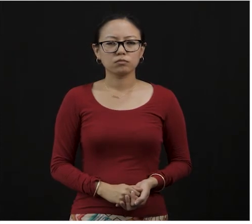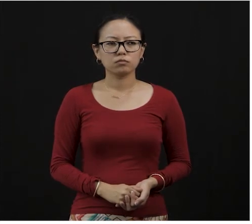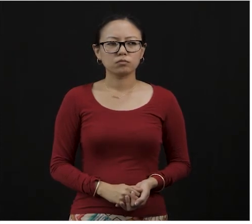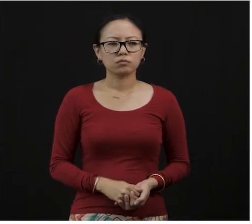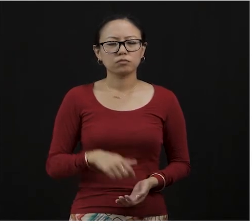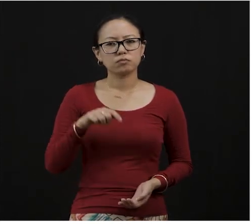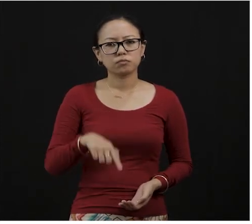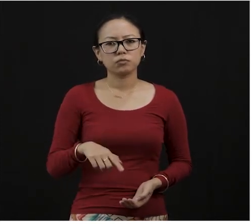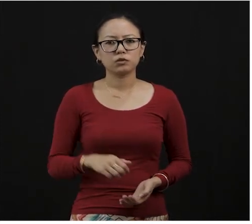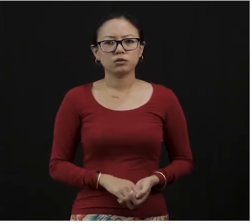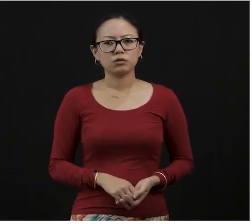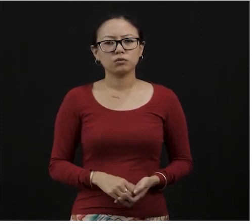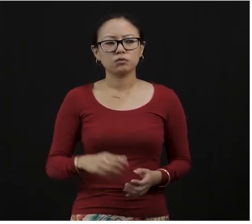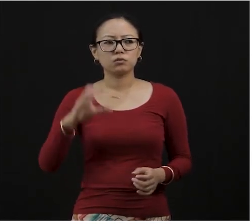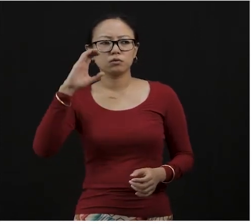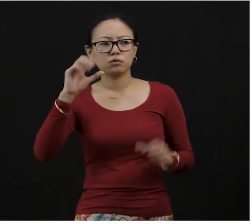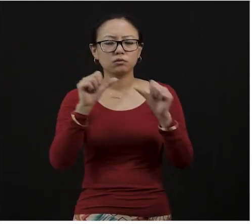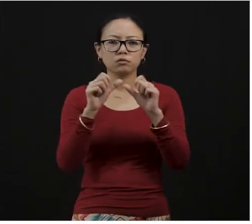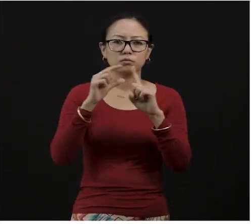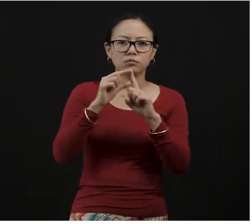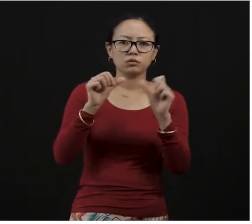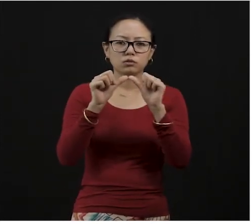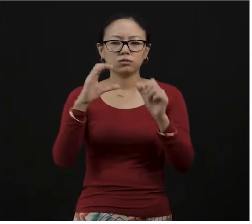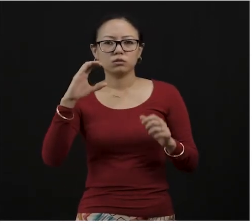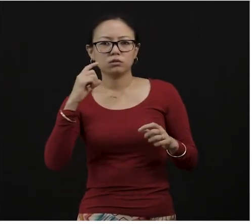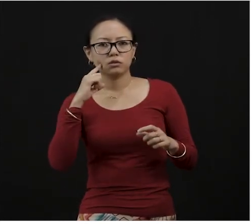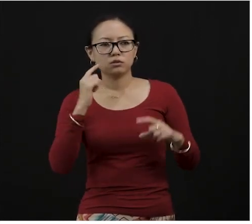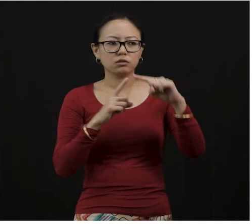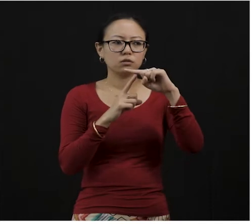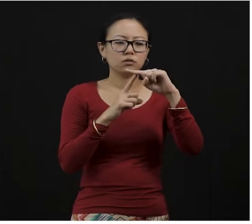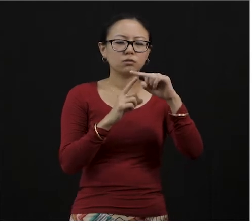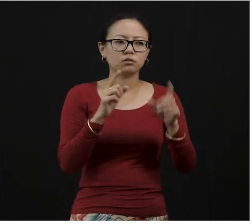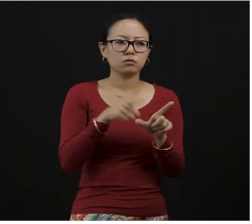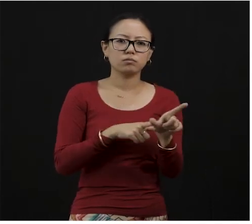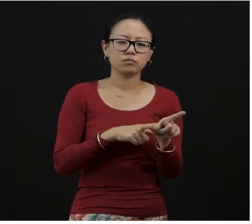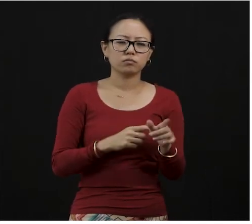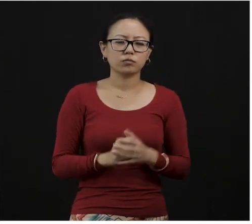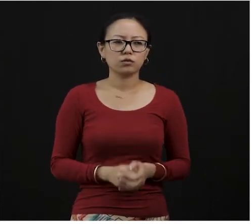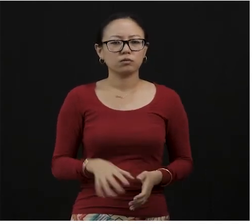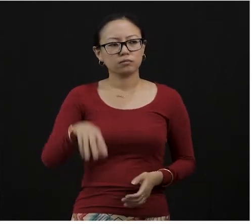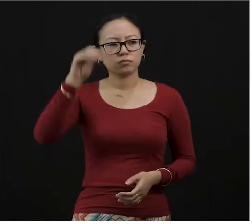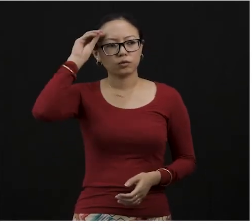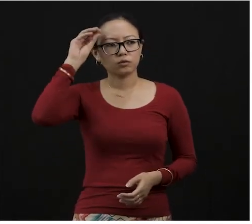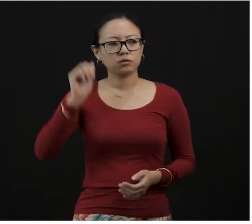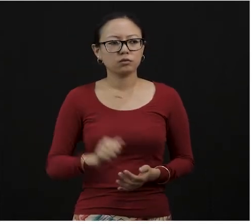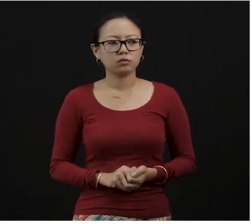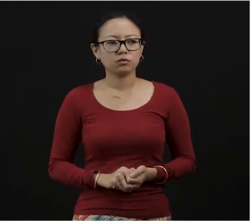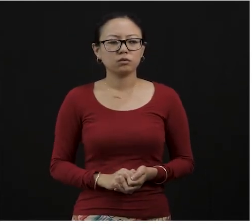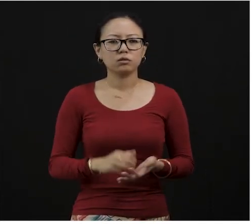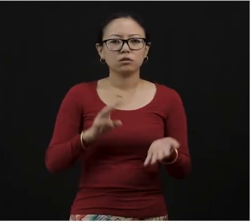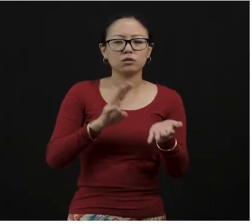Now we will learn about capacity. Standard for measuring capacity are milliliter and liter. So we